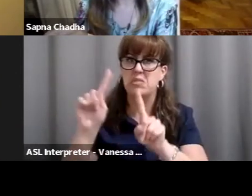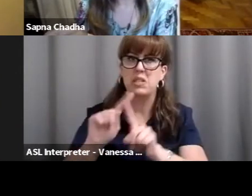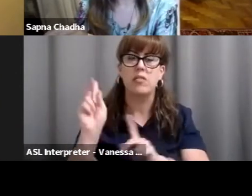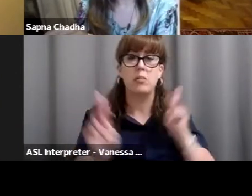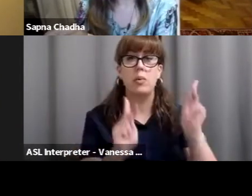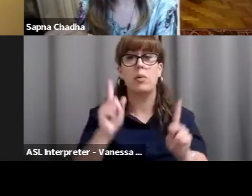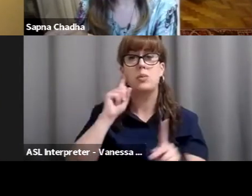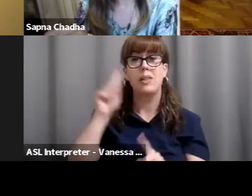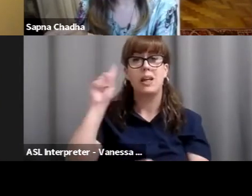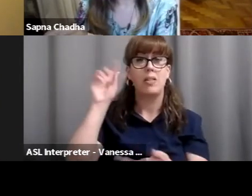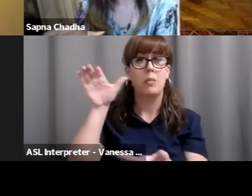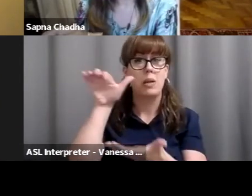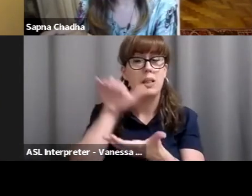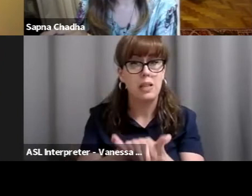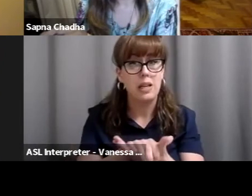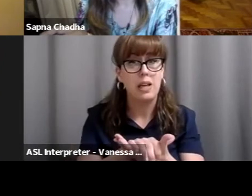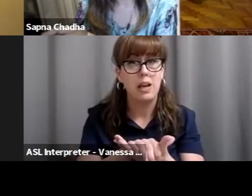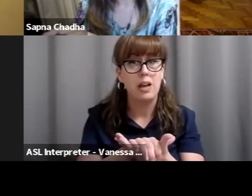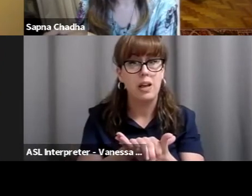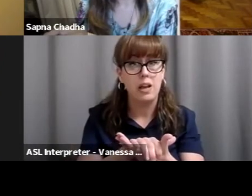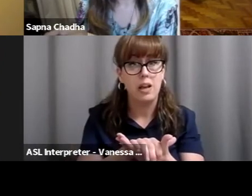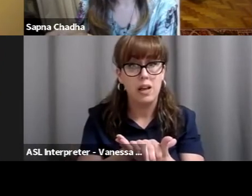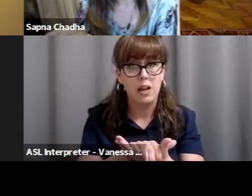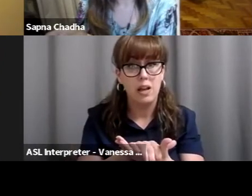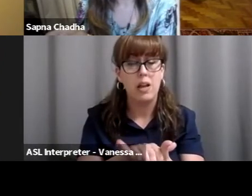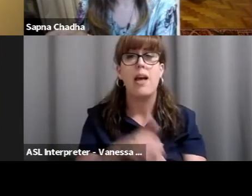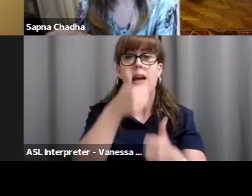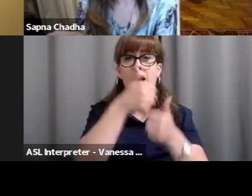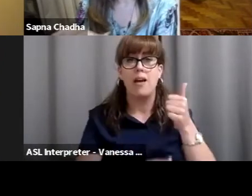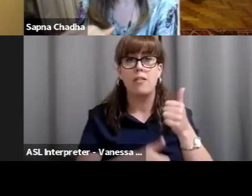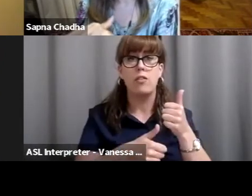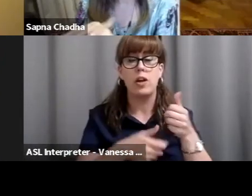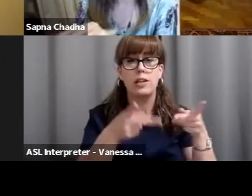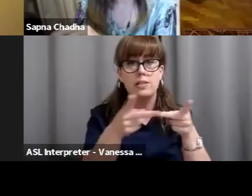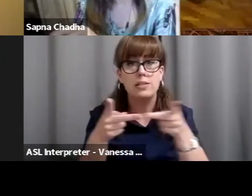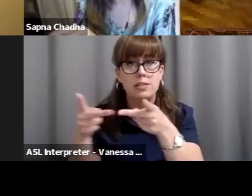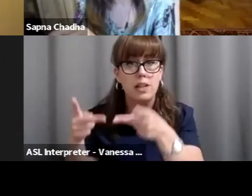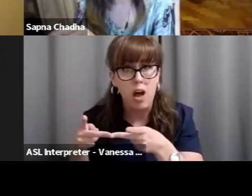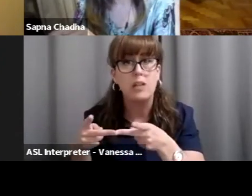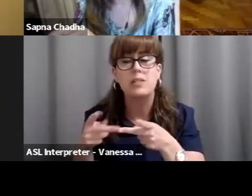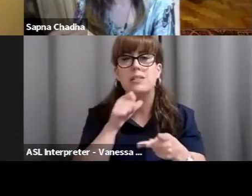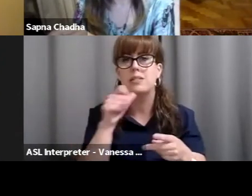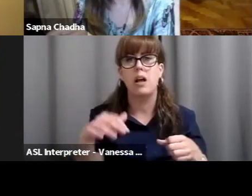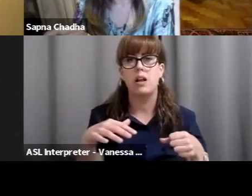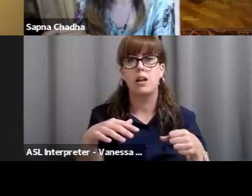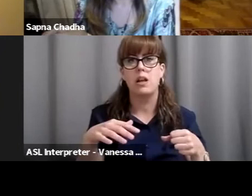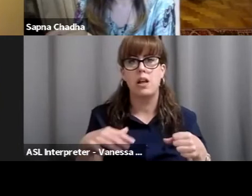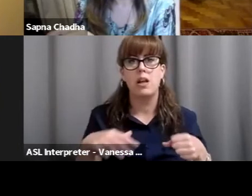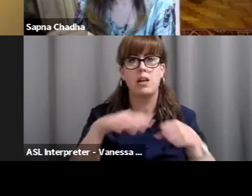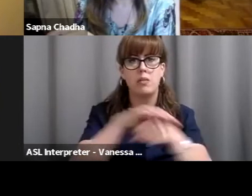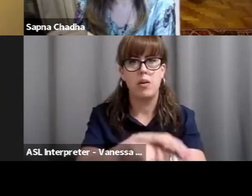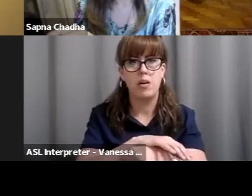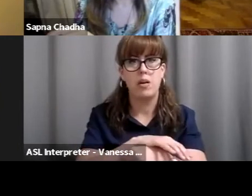there. Every slot is not complete till now, but we are all committed, right from WPP, which is our